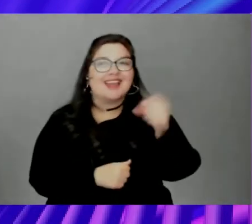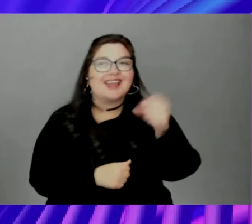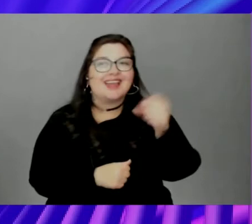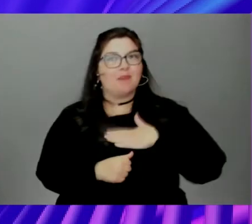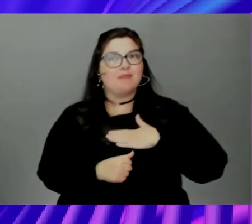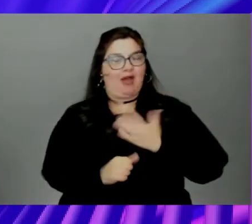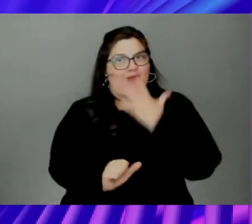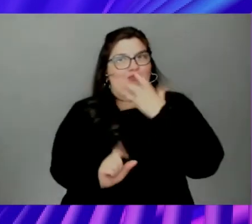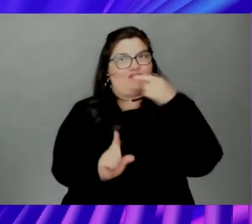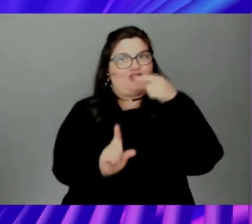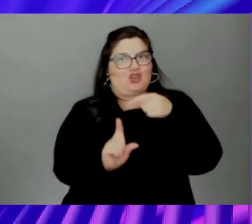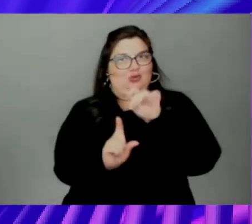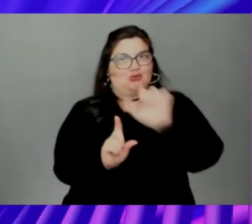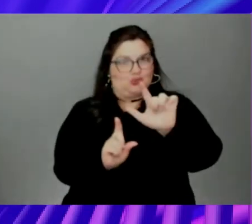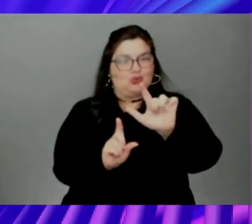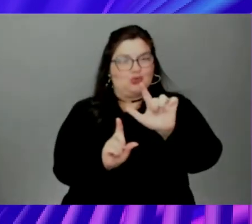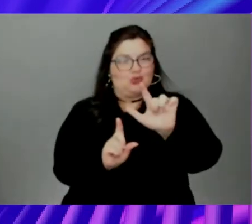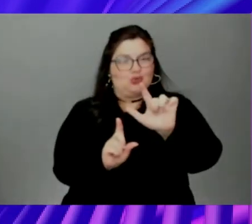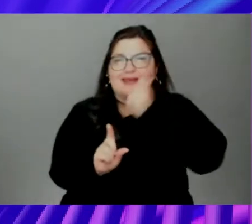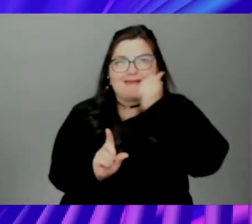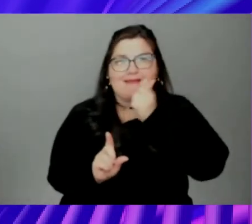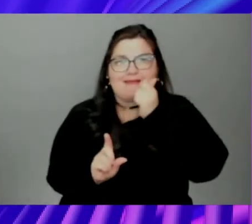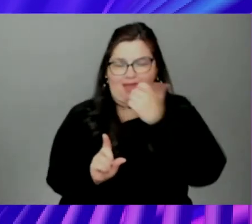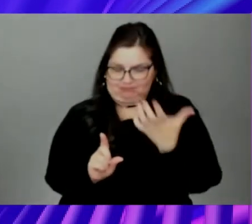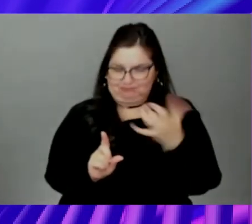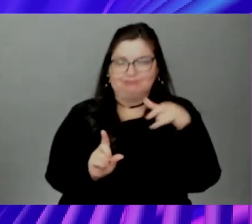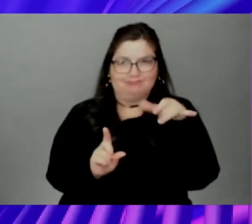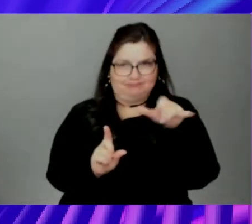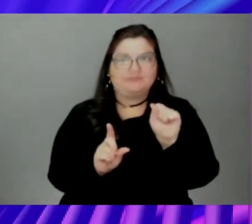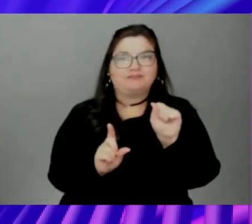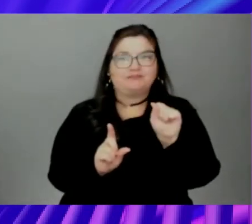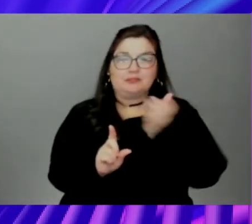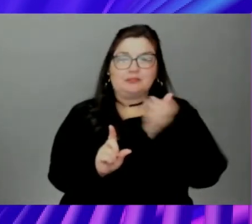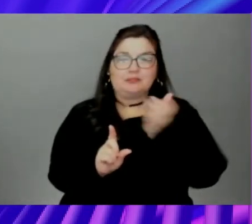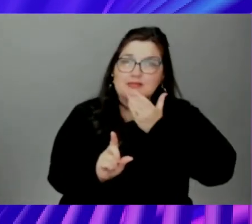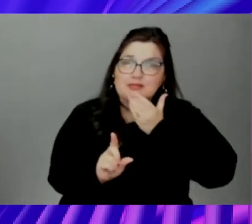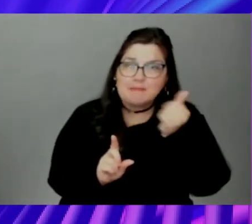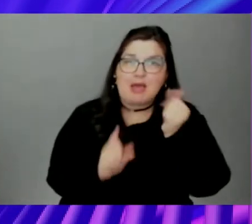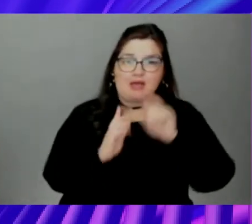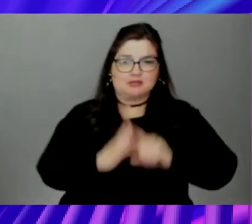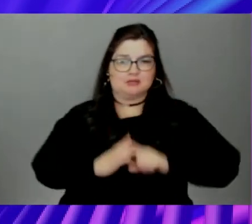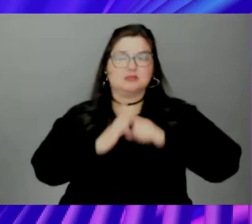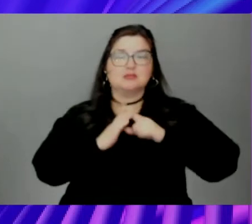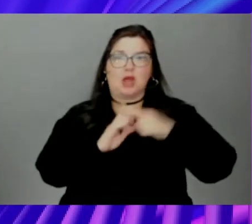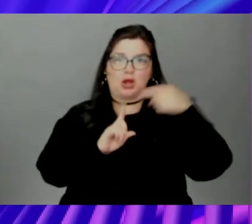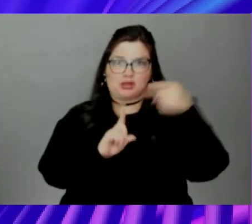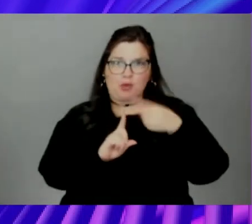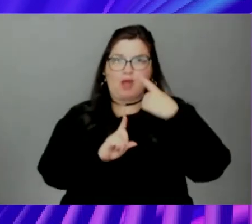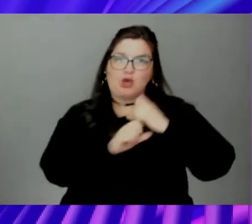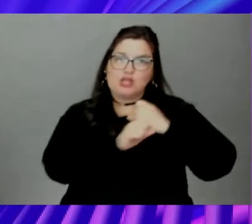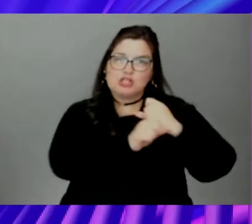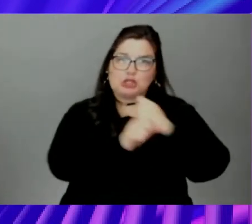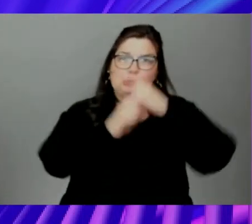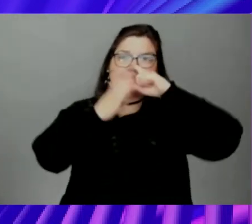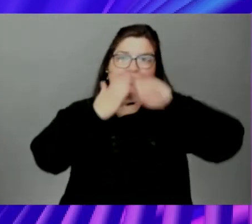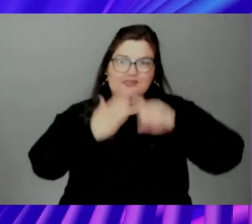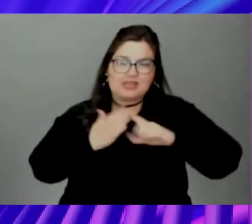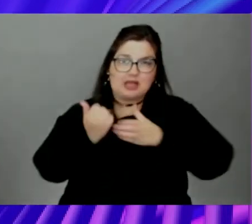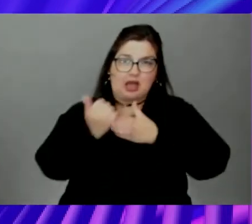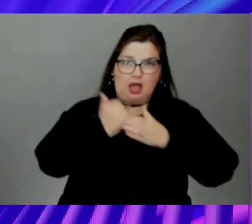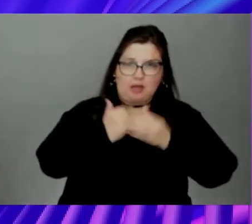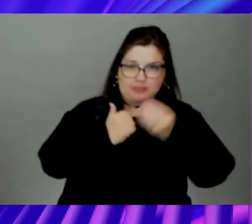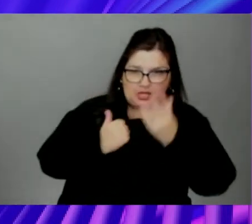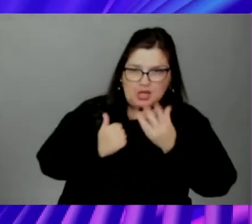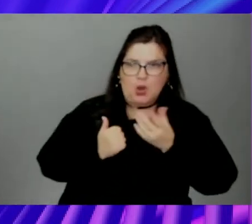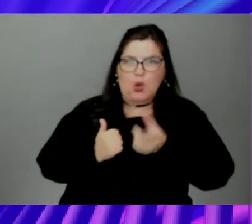in day-to-day practice. Right. It's the best starting off point for security investigations. It helps us find out who did what, when,